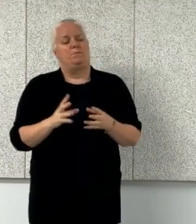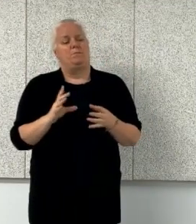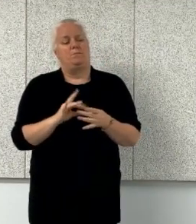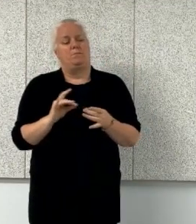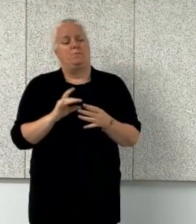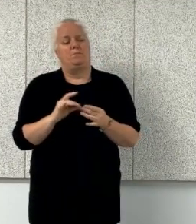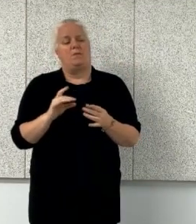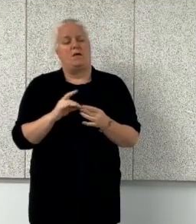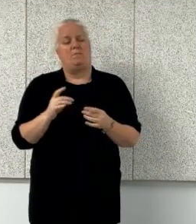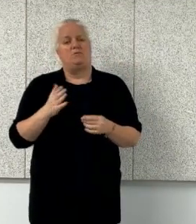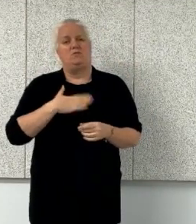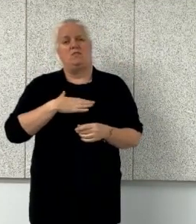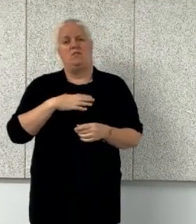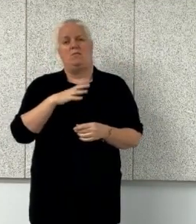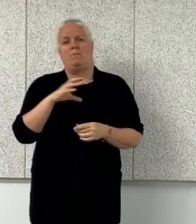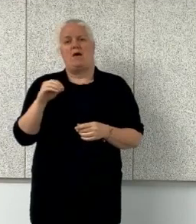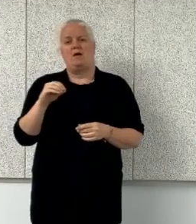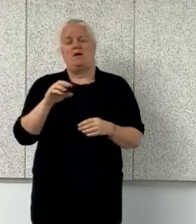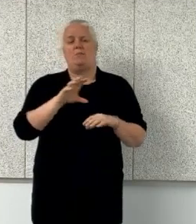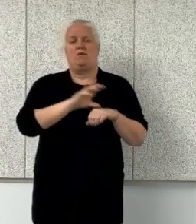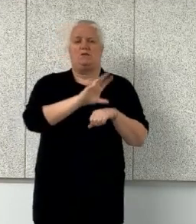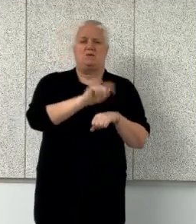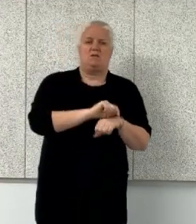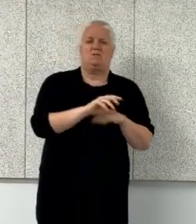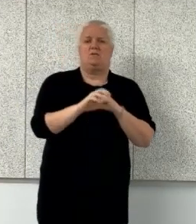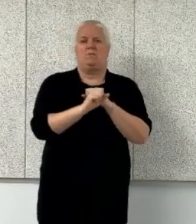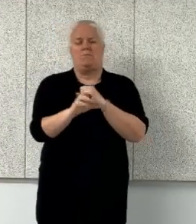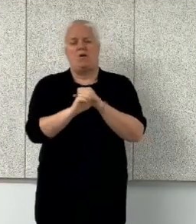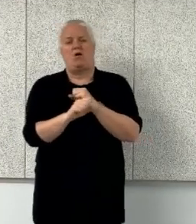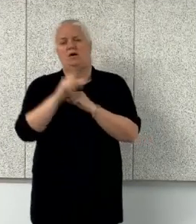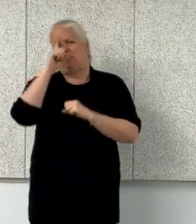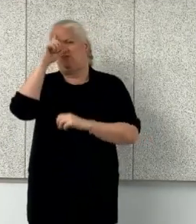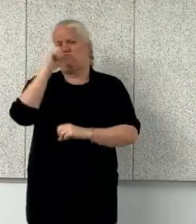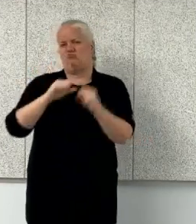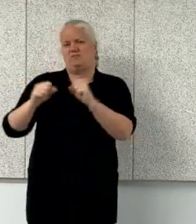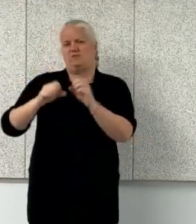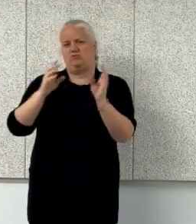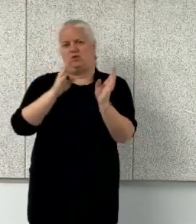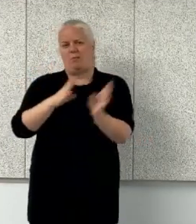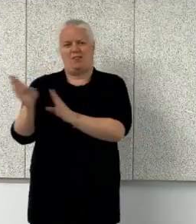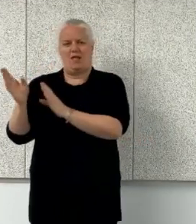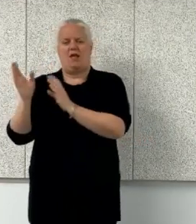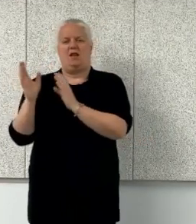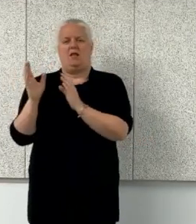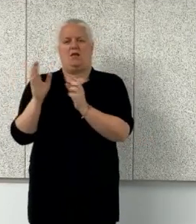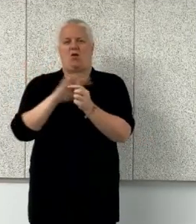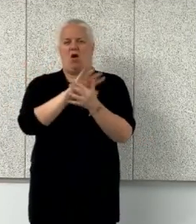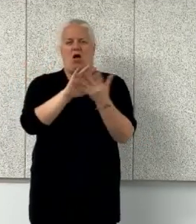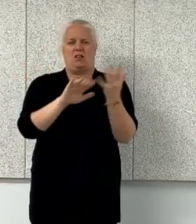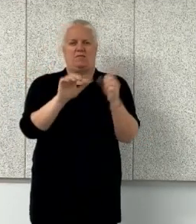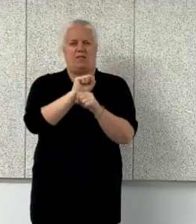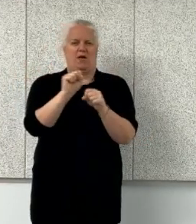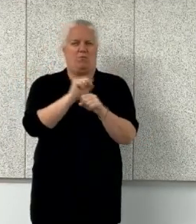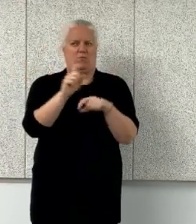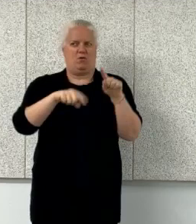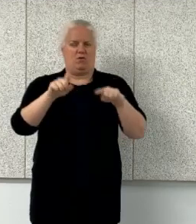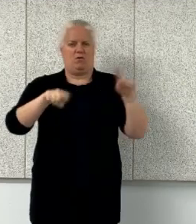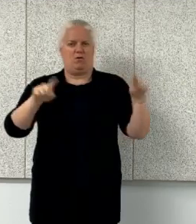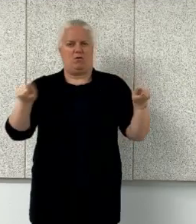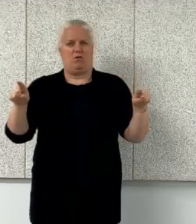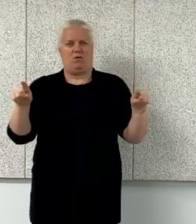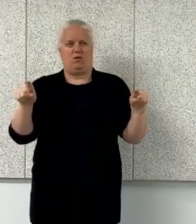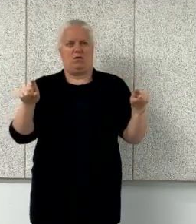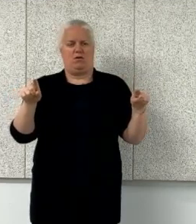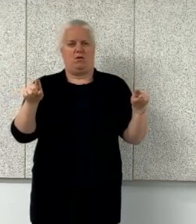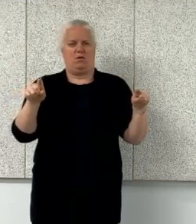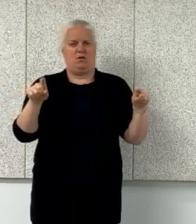things. We do marketing work, we do strategic planning work, we do search work, all those kinds of things. And in all of that work, I feel like I get to like